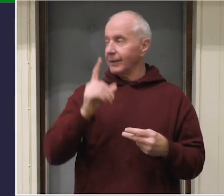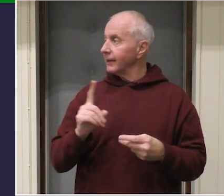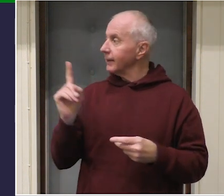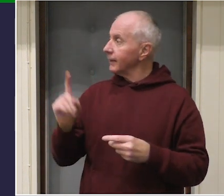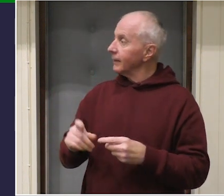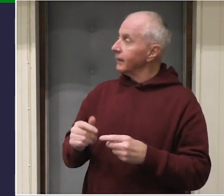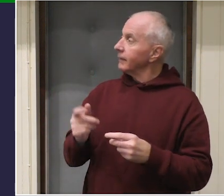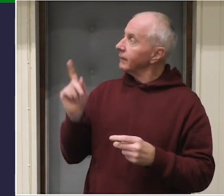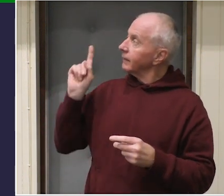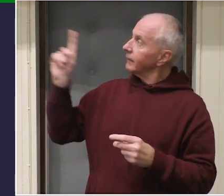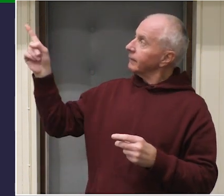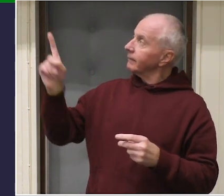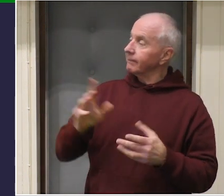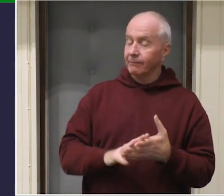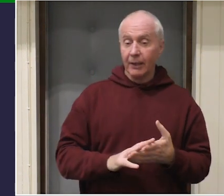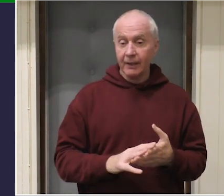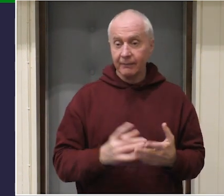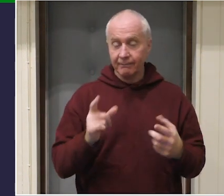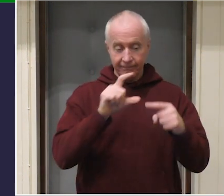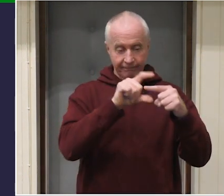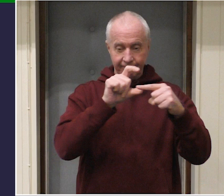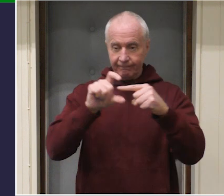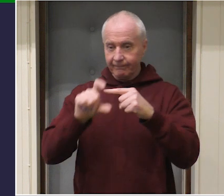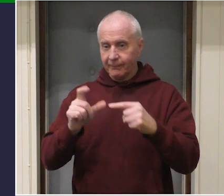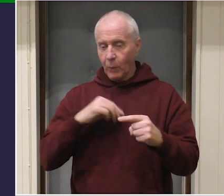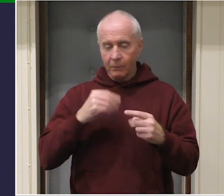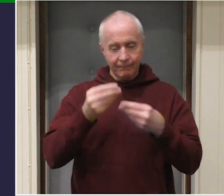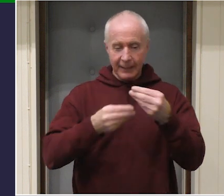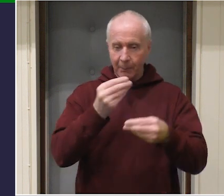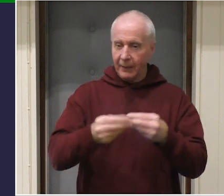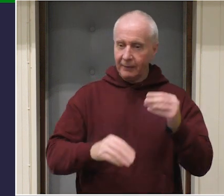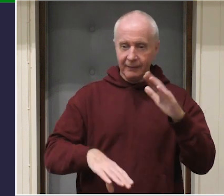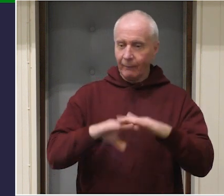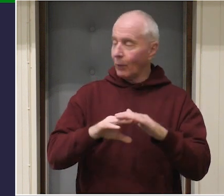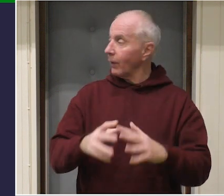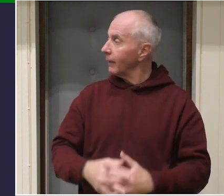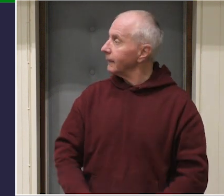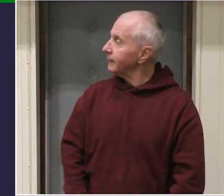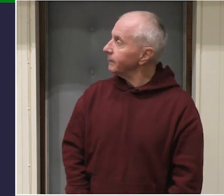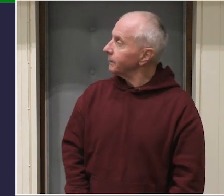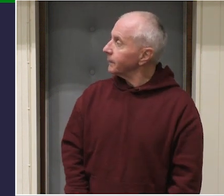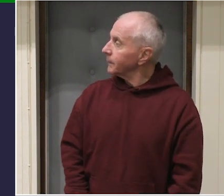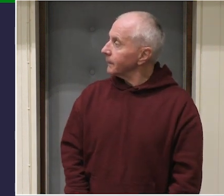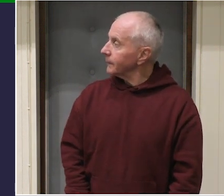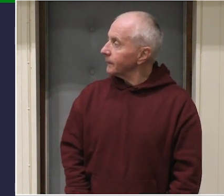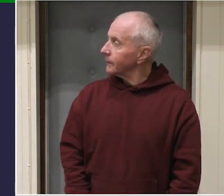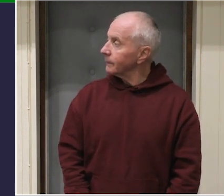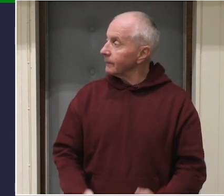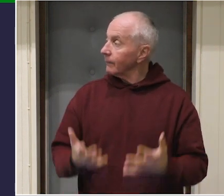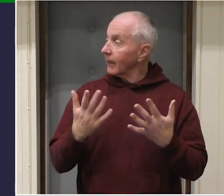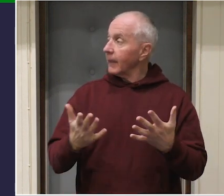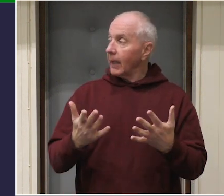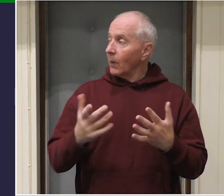this is the only slide with equations in. So I'm not going to explain them all. Right, so now I want to give you a little bit of